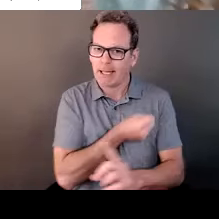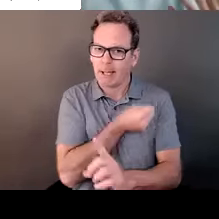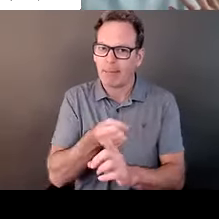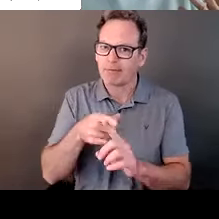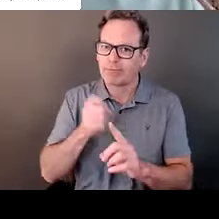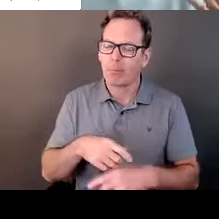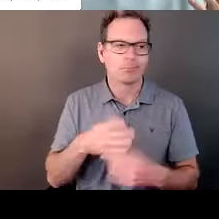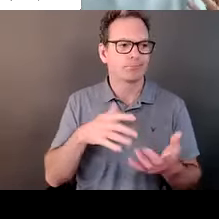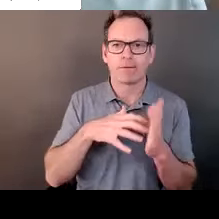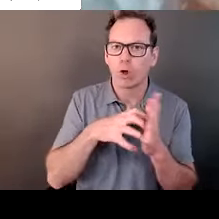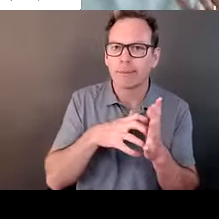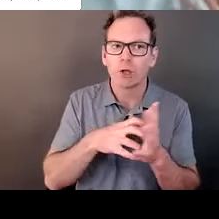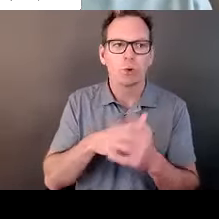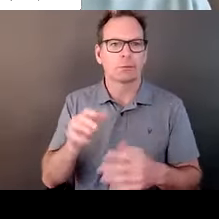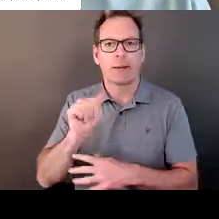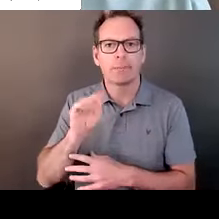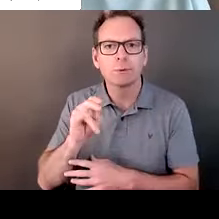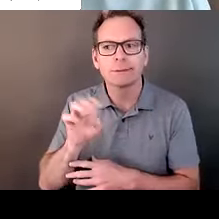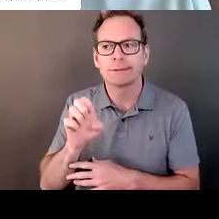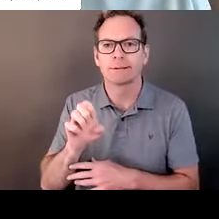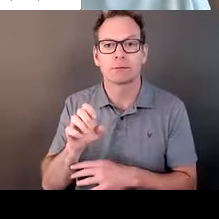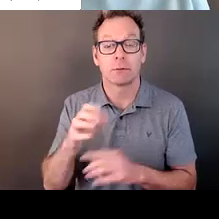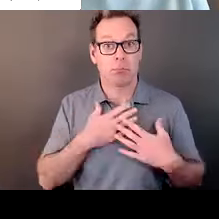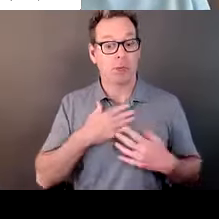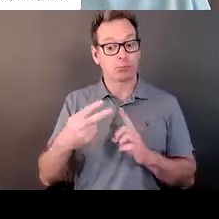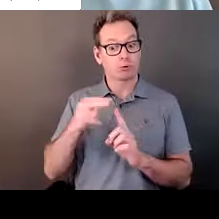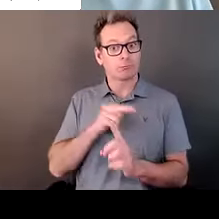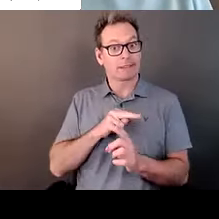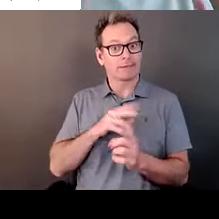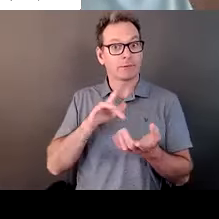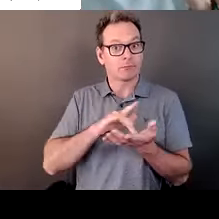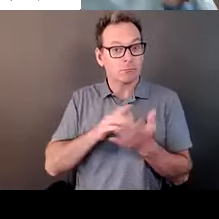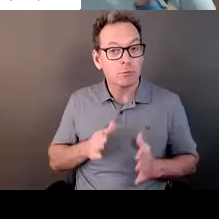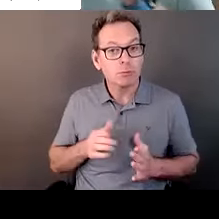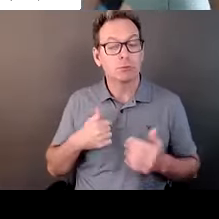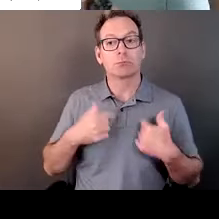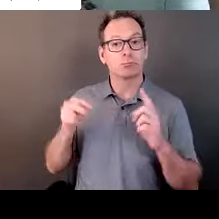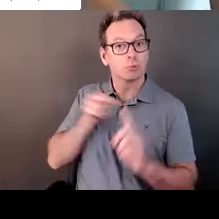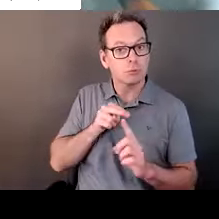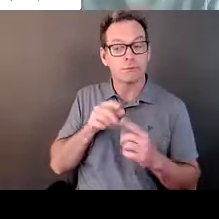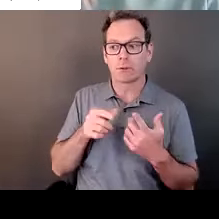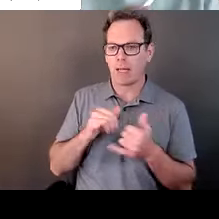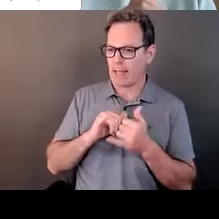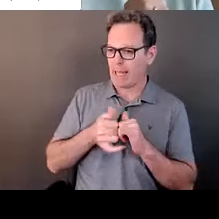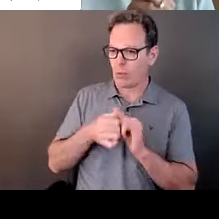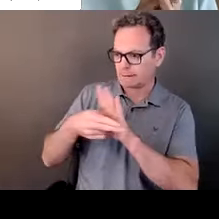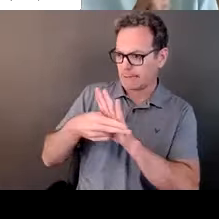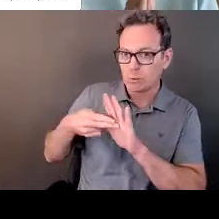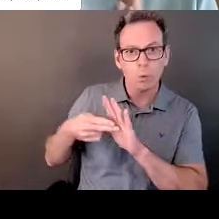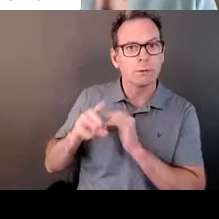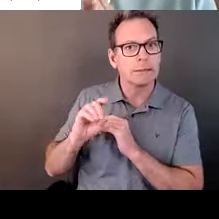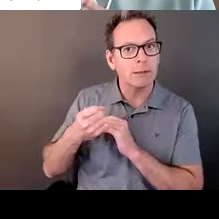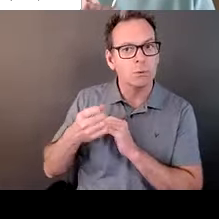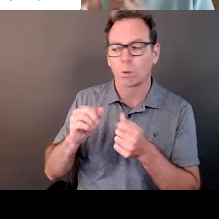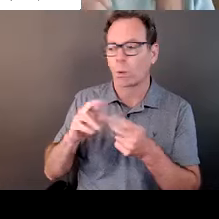as a physician to detect and diagnose mistreatment. We're going to take a little side trip to